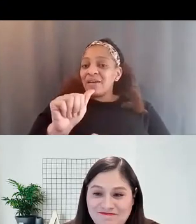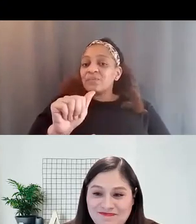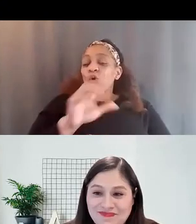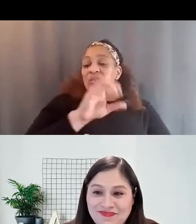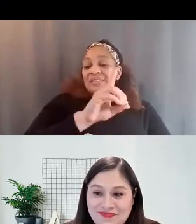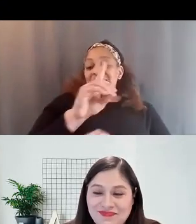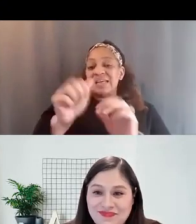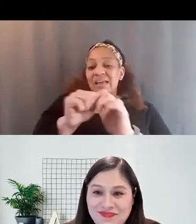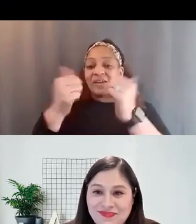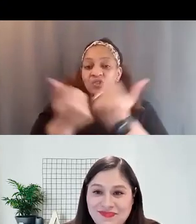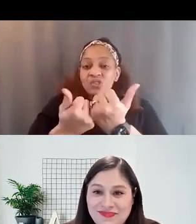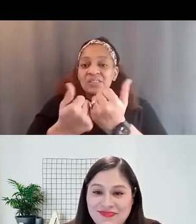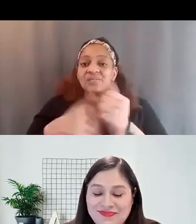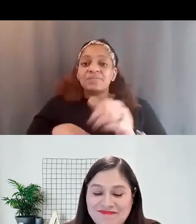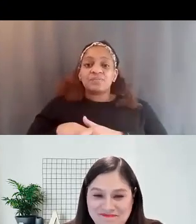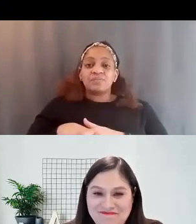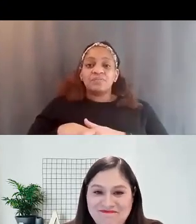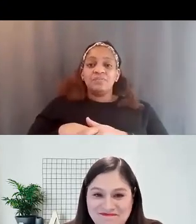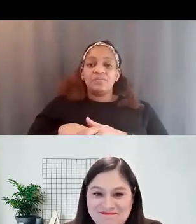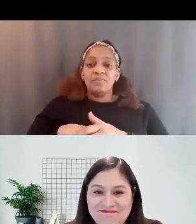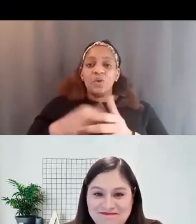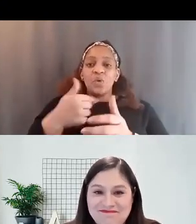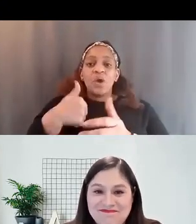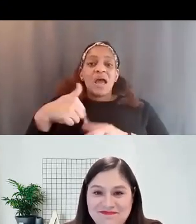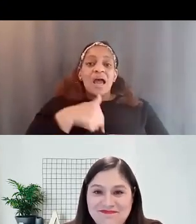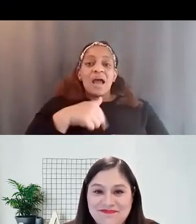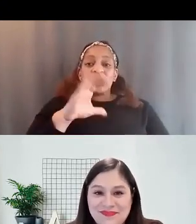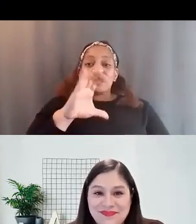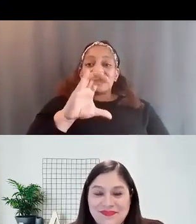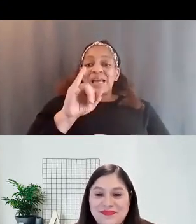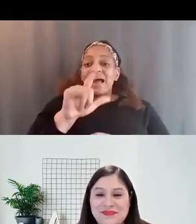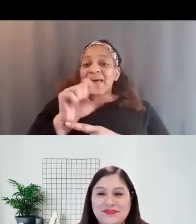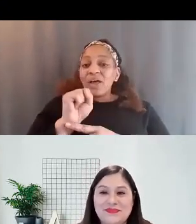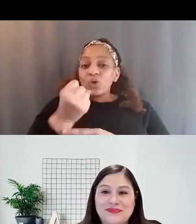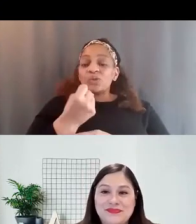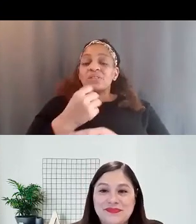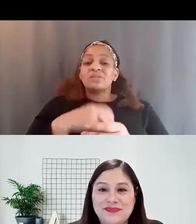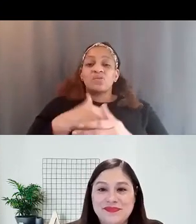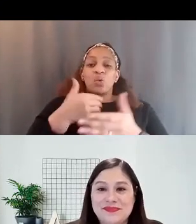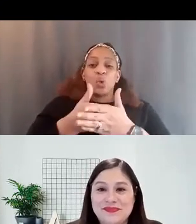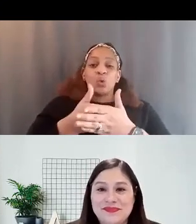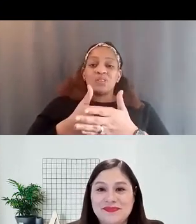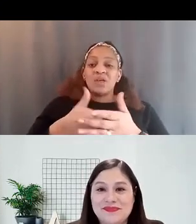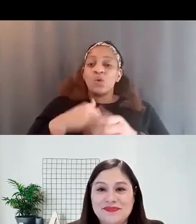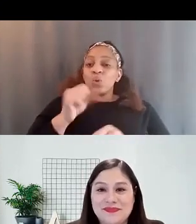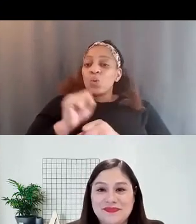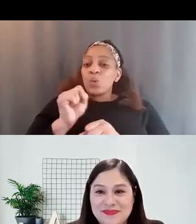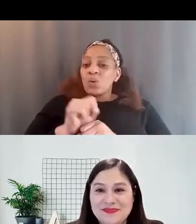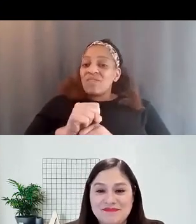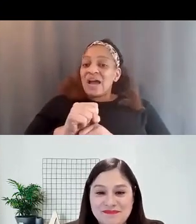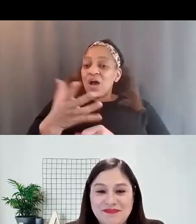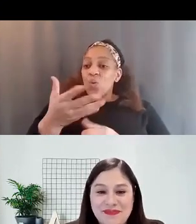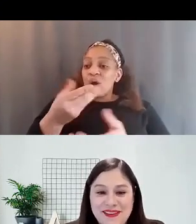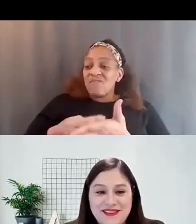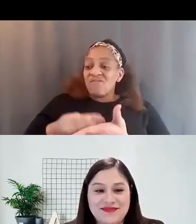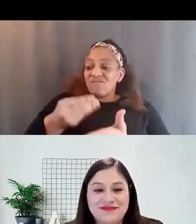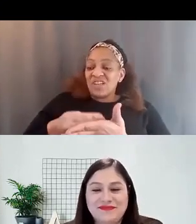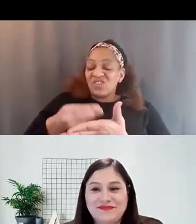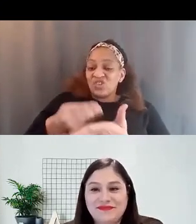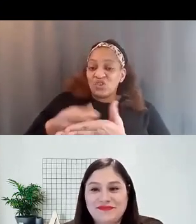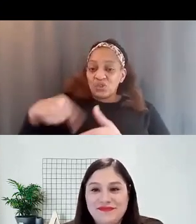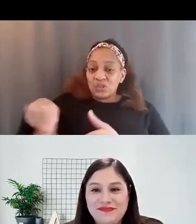CILs closely. We work with the providers closely, and we work with our funders or the funders of